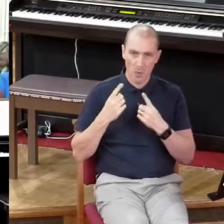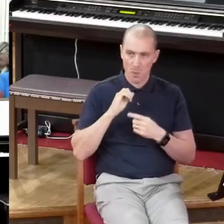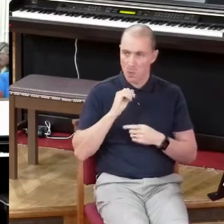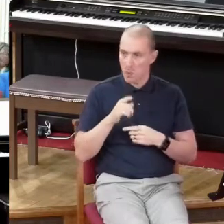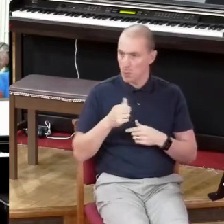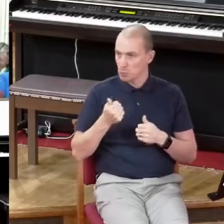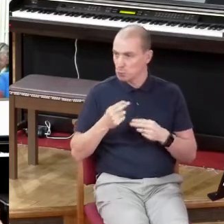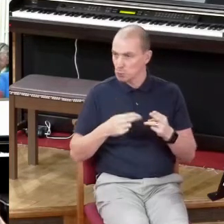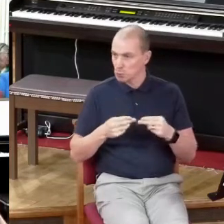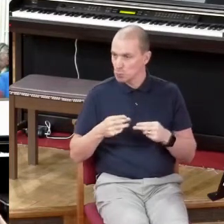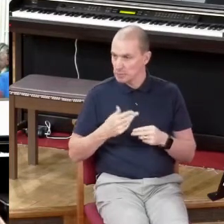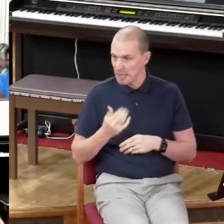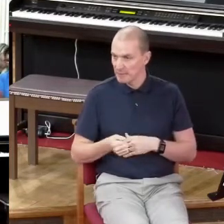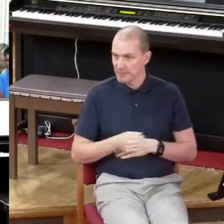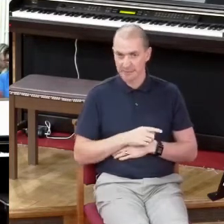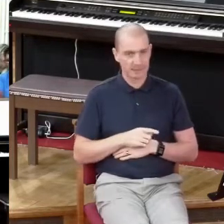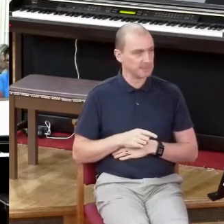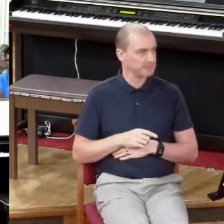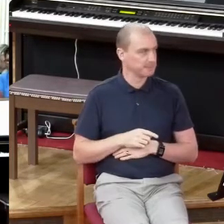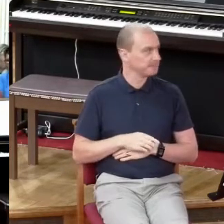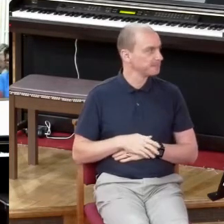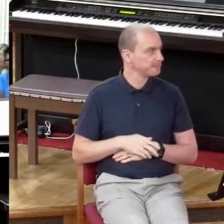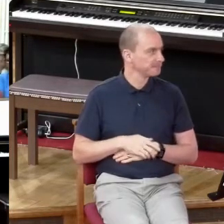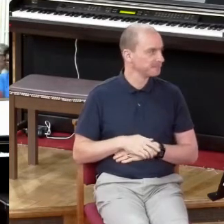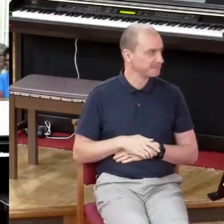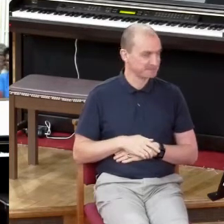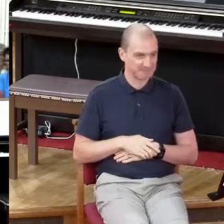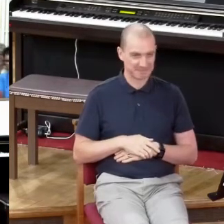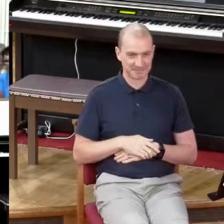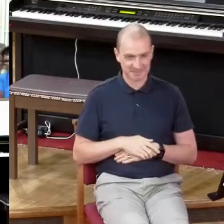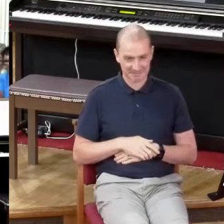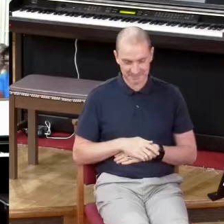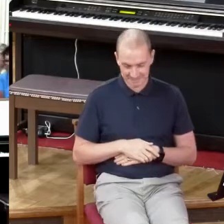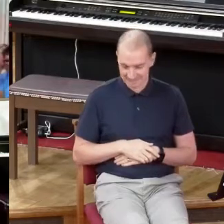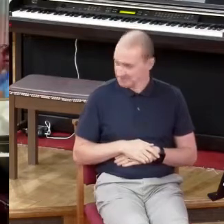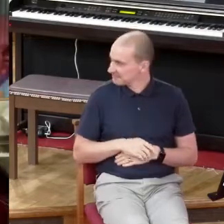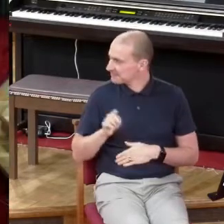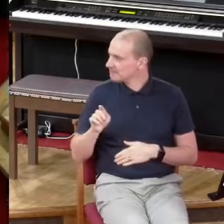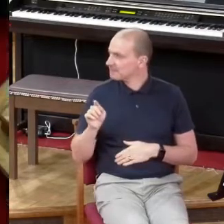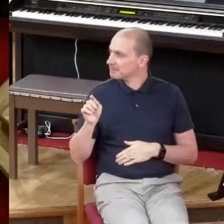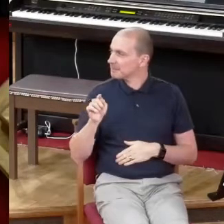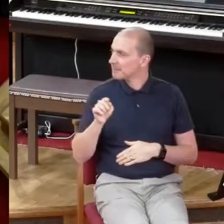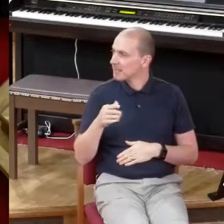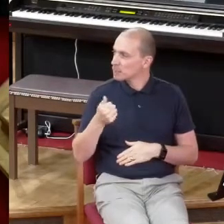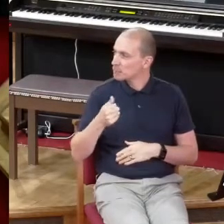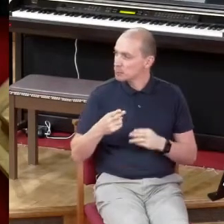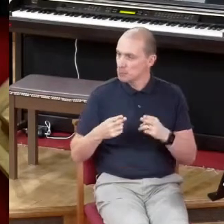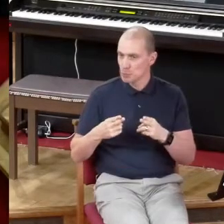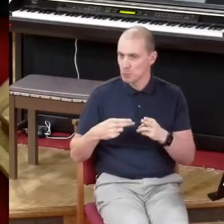good news? Yeah, okay. See if you have some good news here.